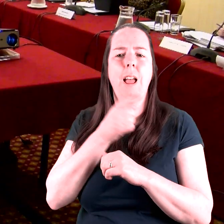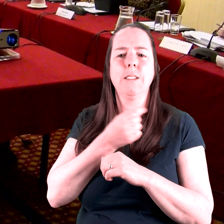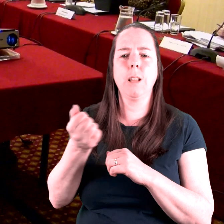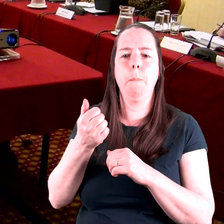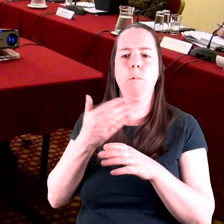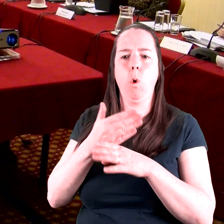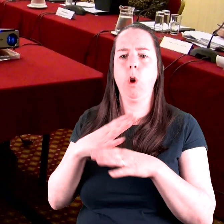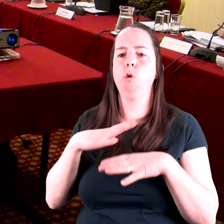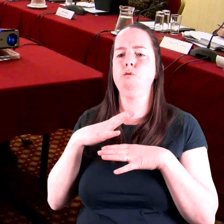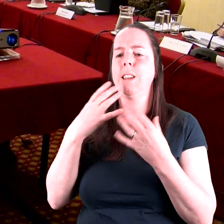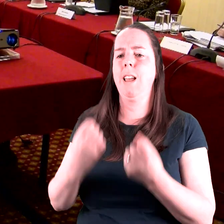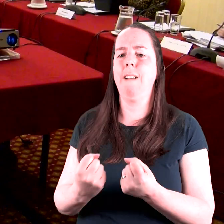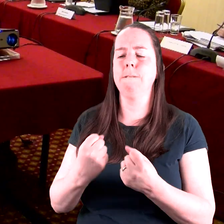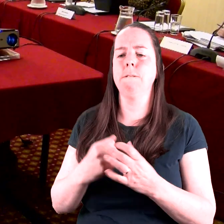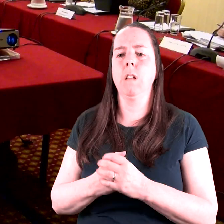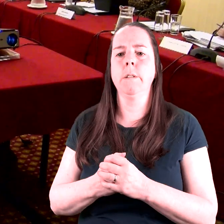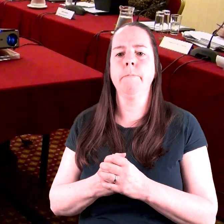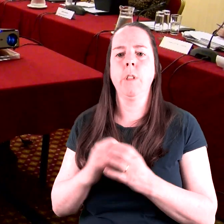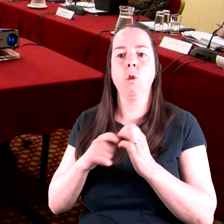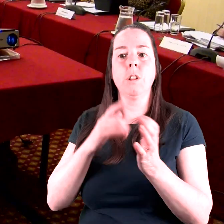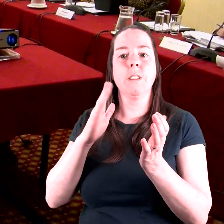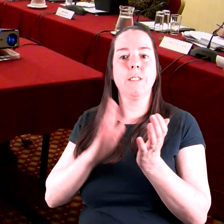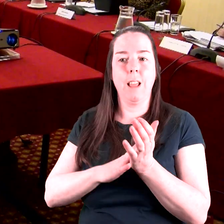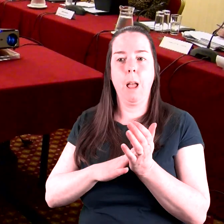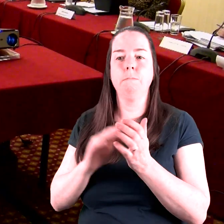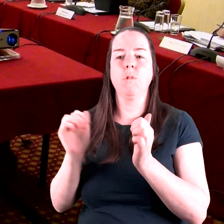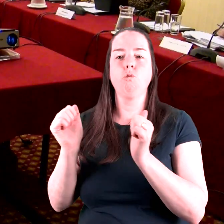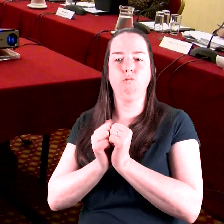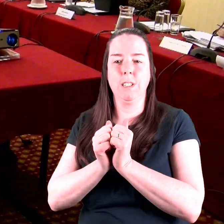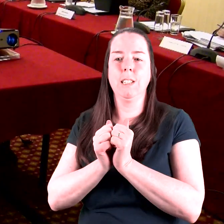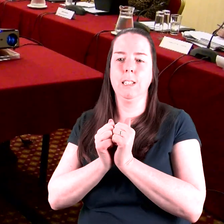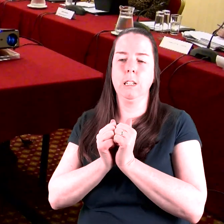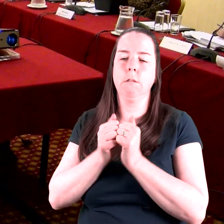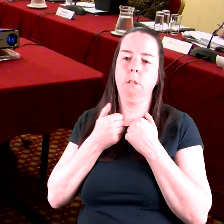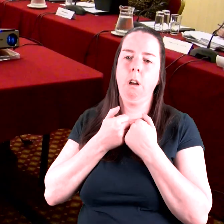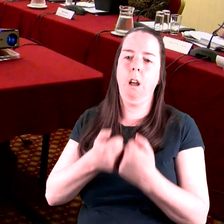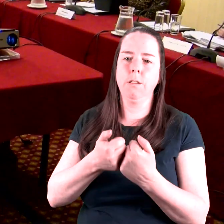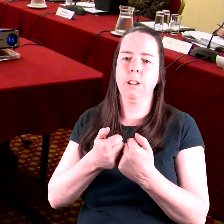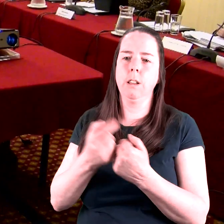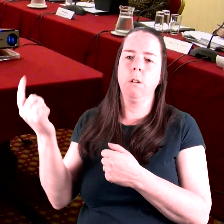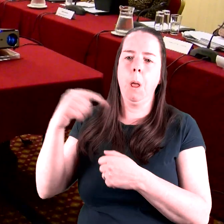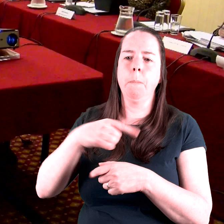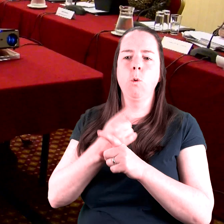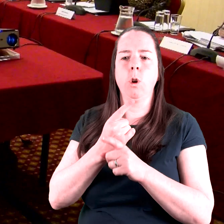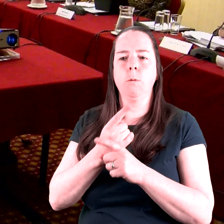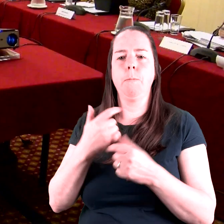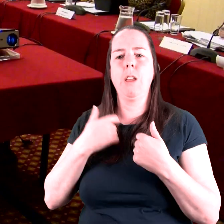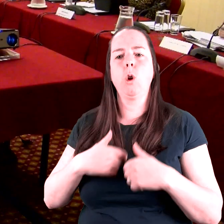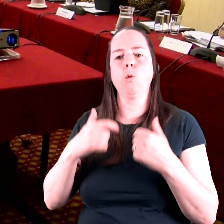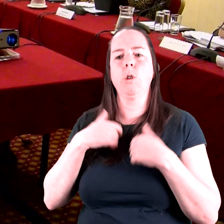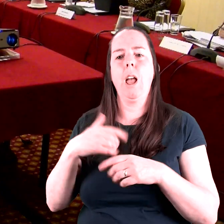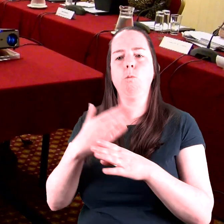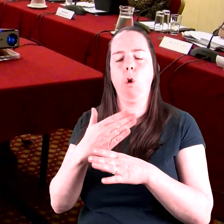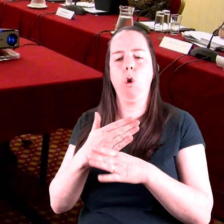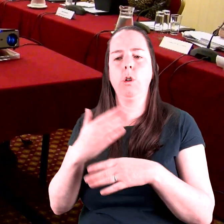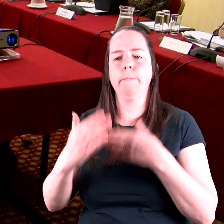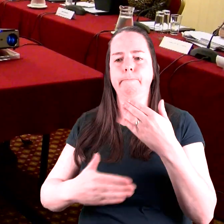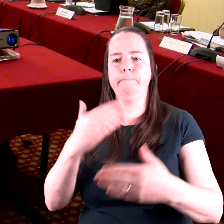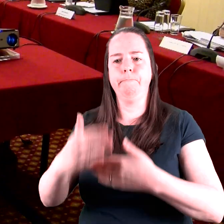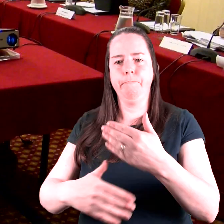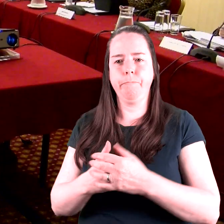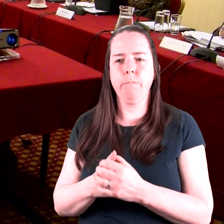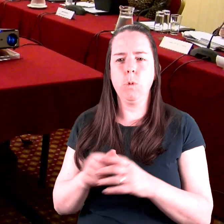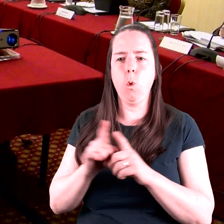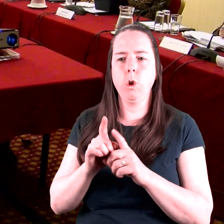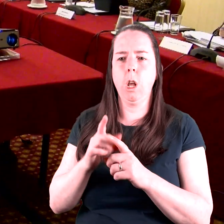hear about some of the work that's already happening. And so Sam's agreed very kindly to come along and talk to us about the social care work that's going on.